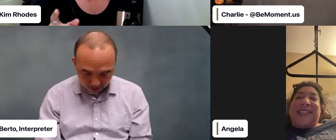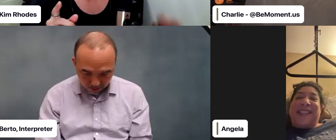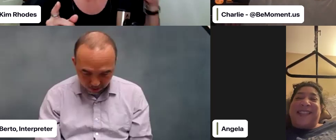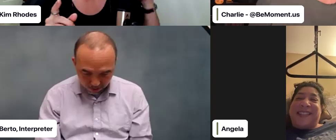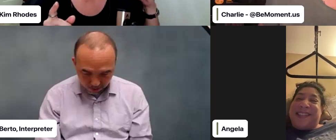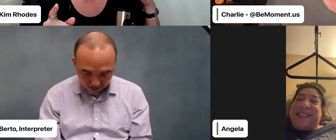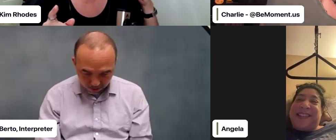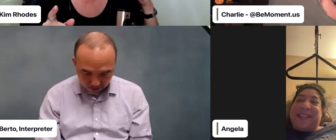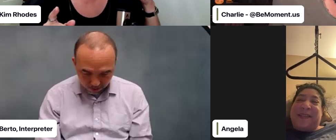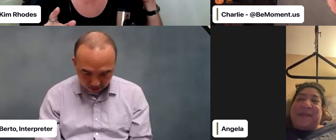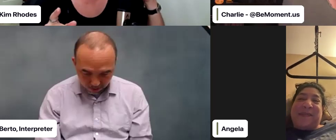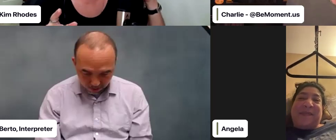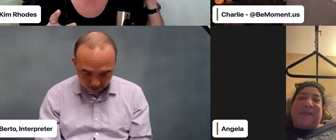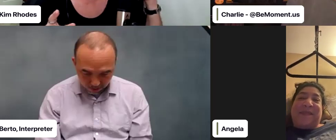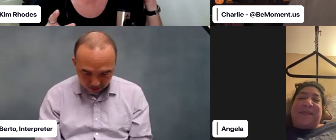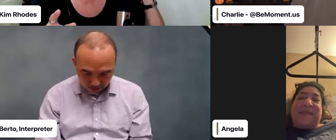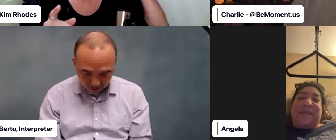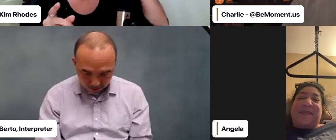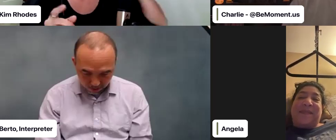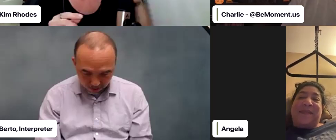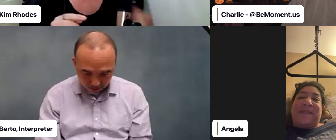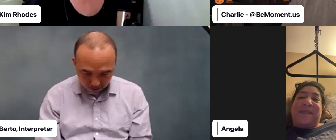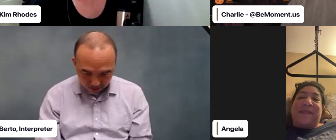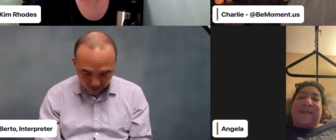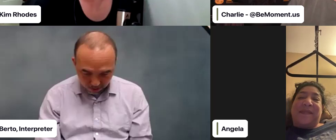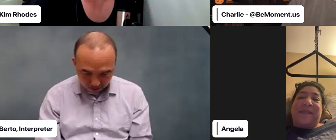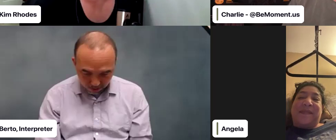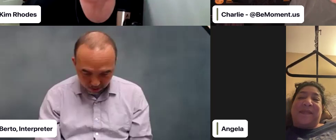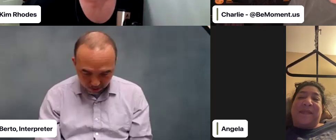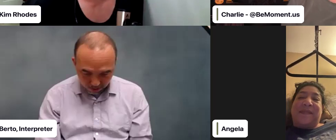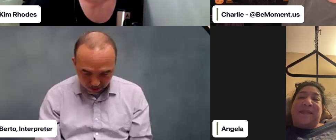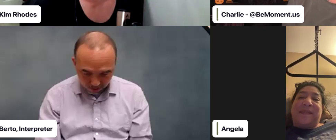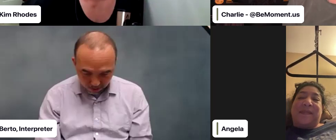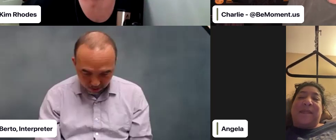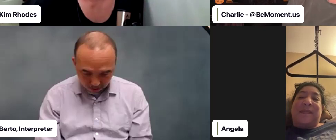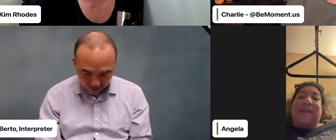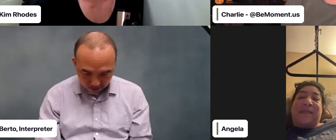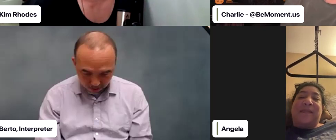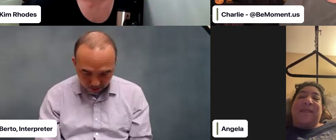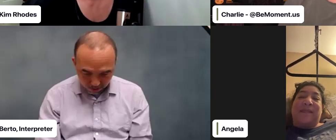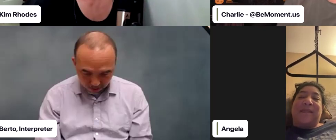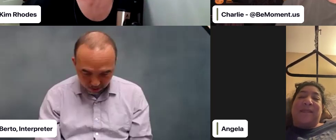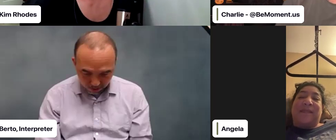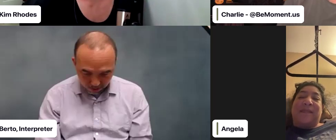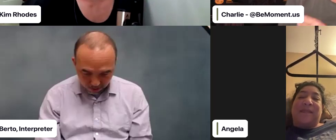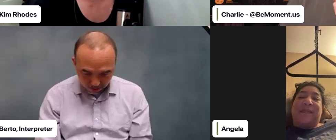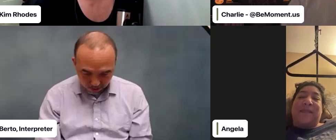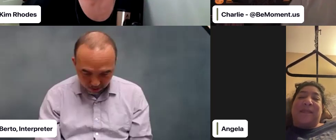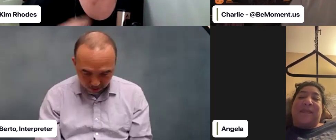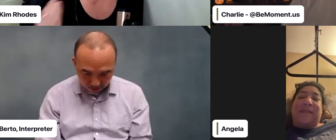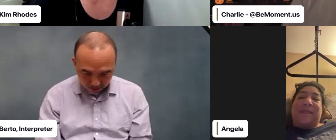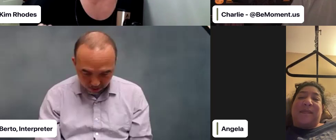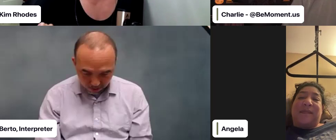just saw the name and I'm not sure if I saw the name and I'm thinking of the right name. But I would like to talk to Amy Bruni about how